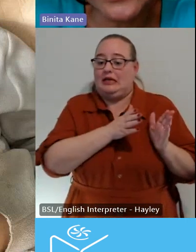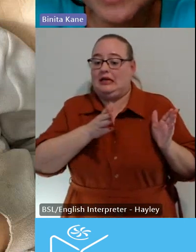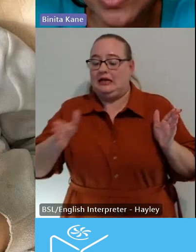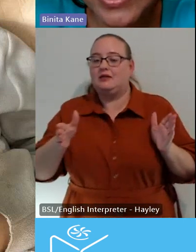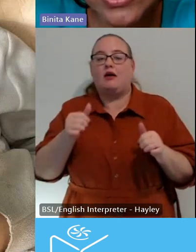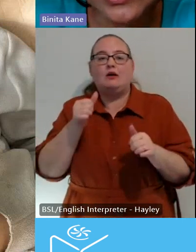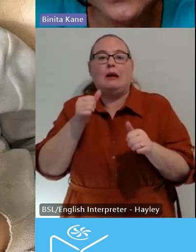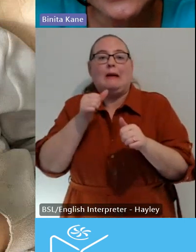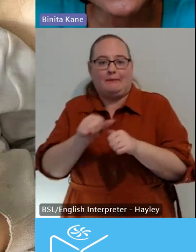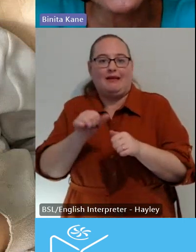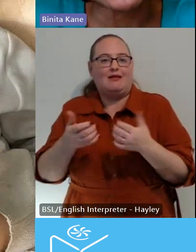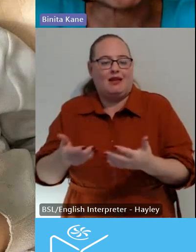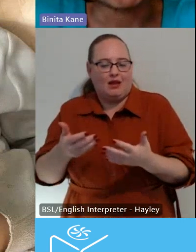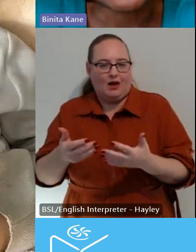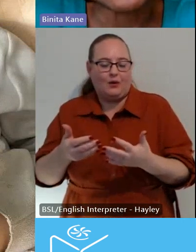have time to go into.